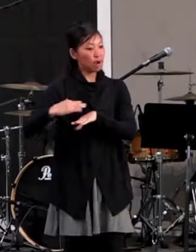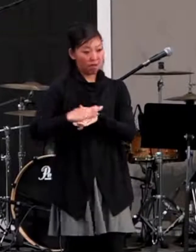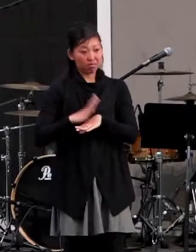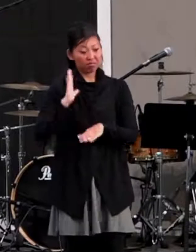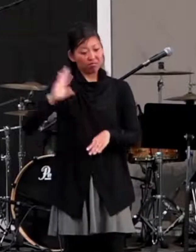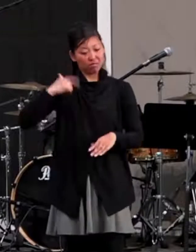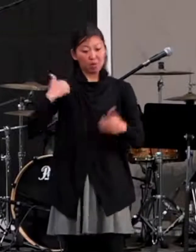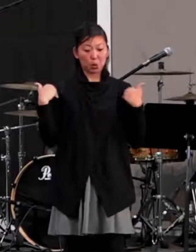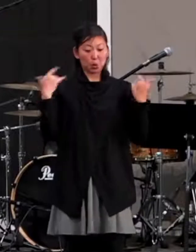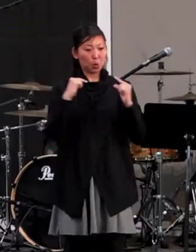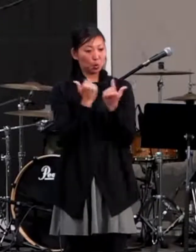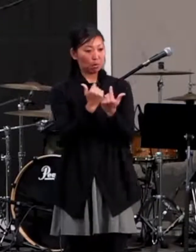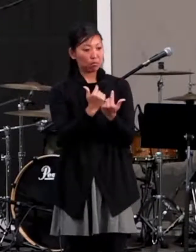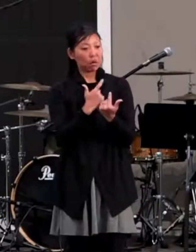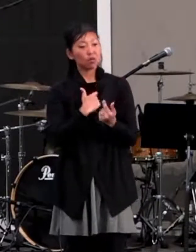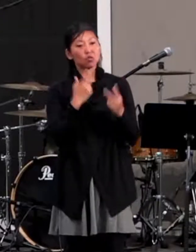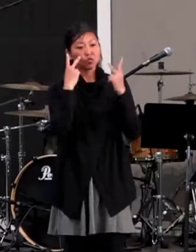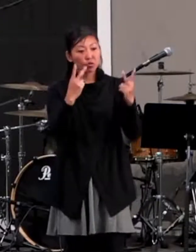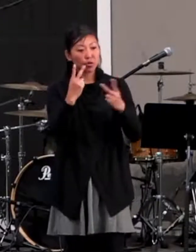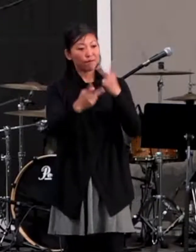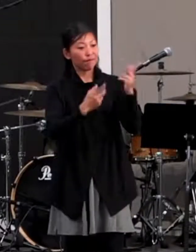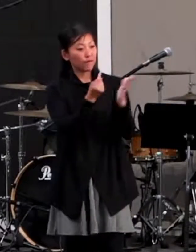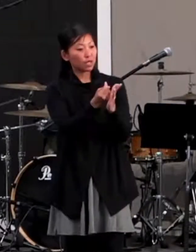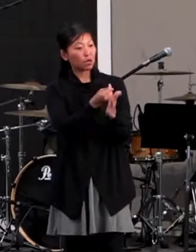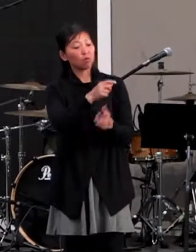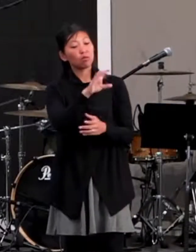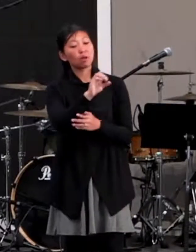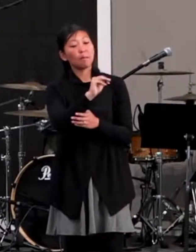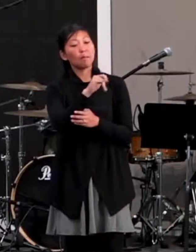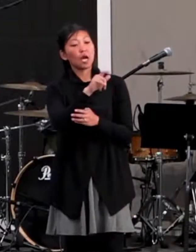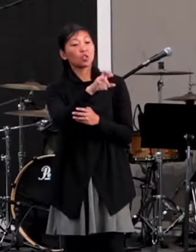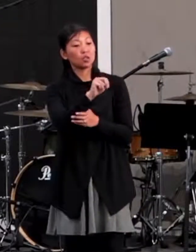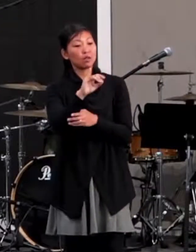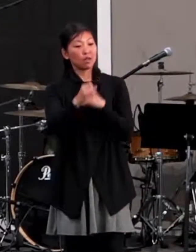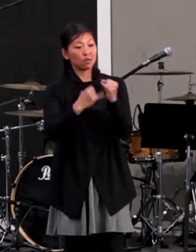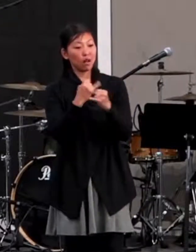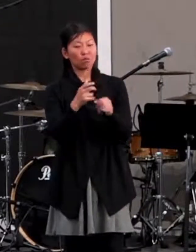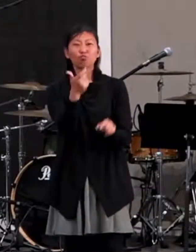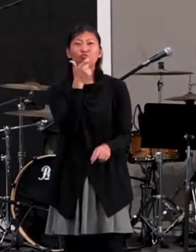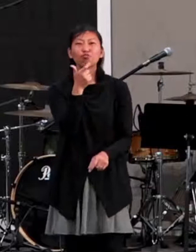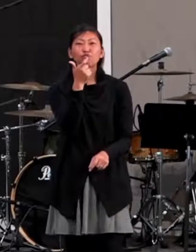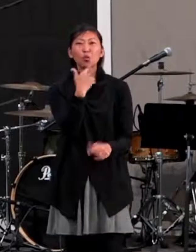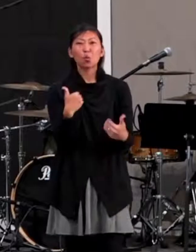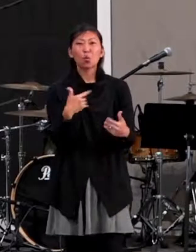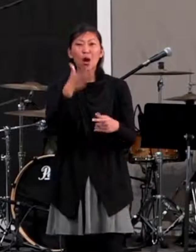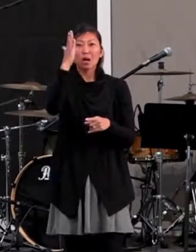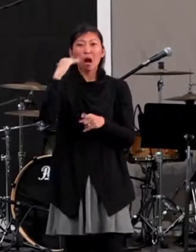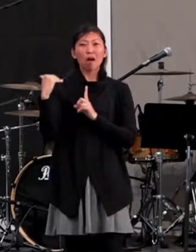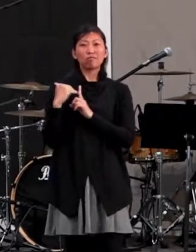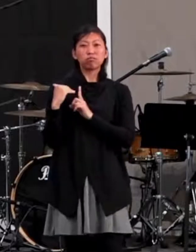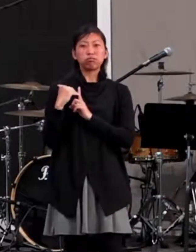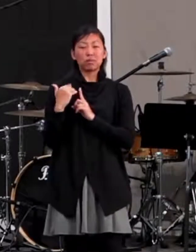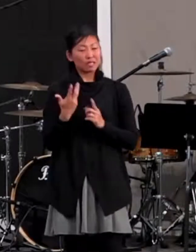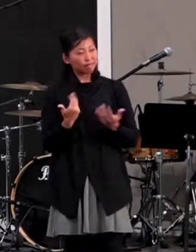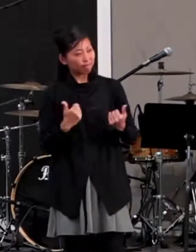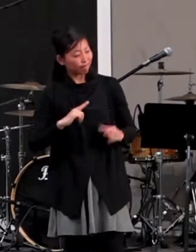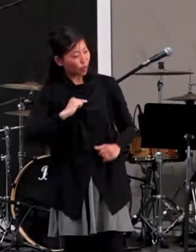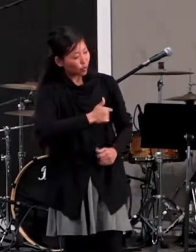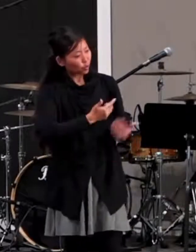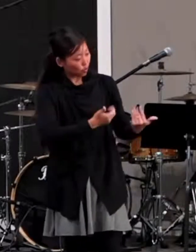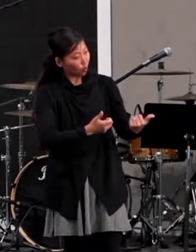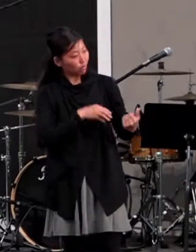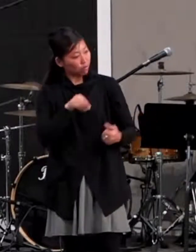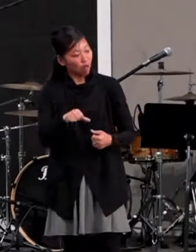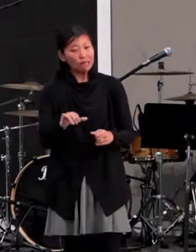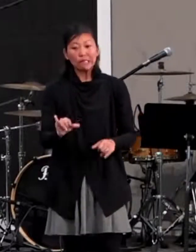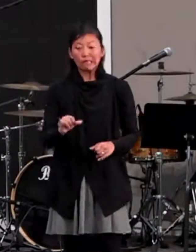Compassion International was on, and I really felt God pushing me towards a sponsorship. And that night, I was reading Galatians, and this verse stuck out